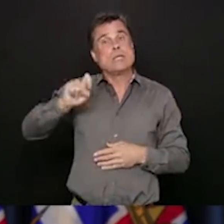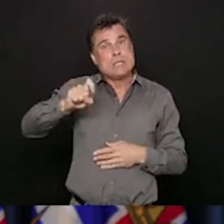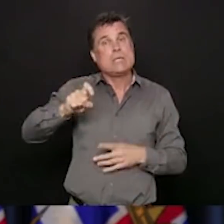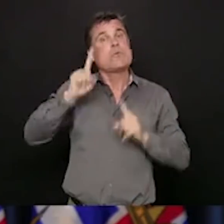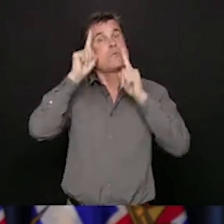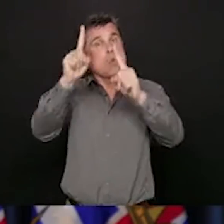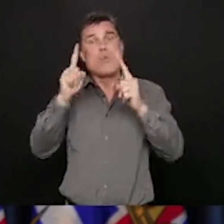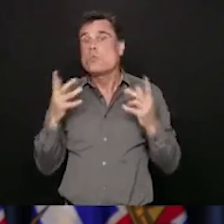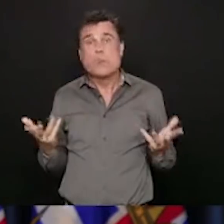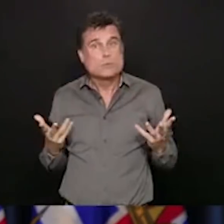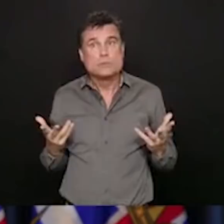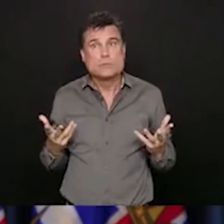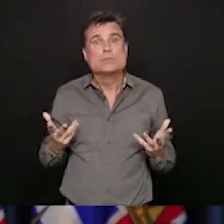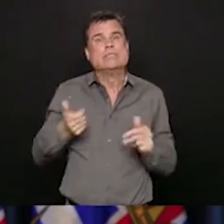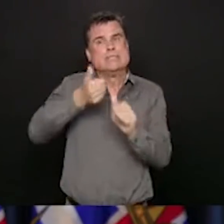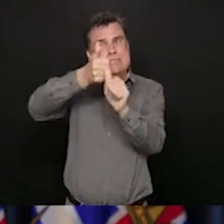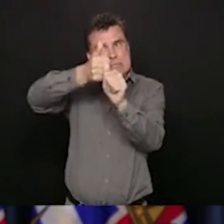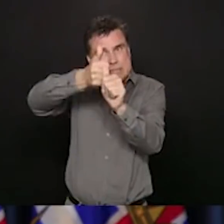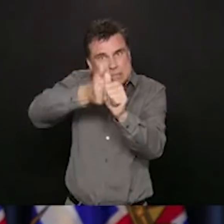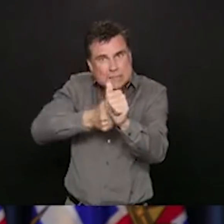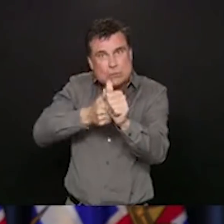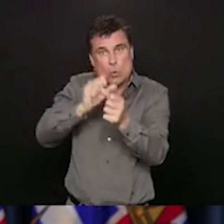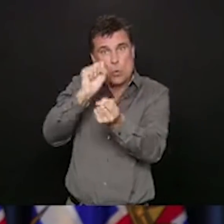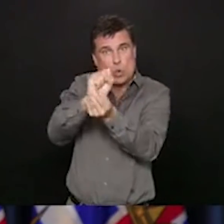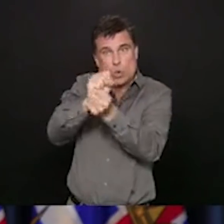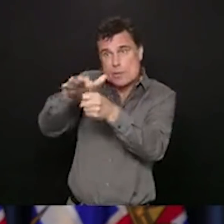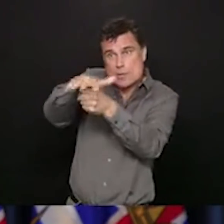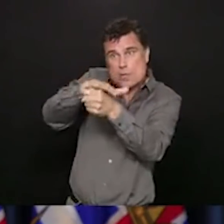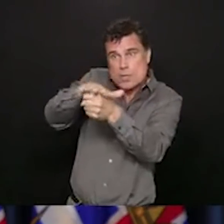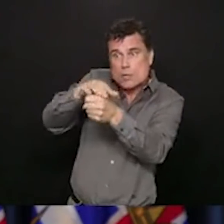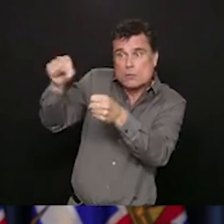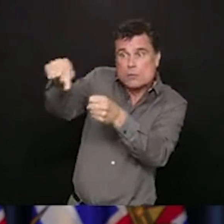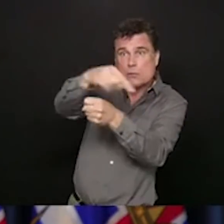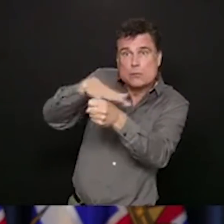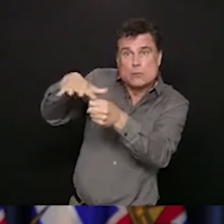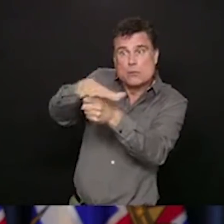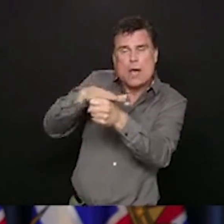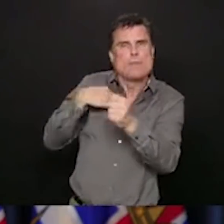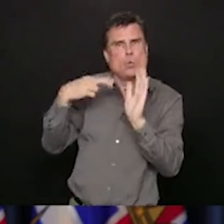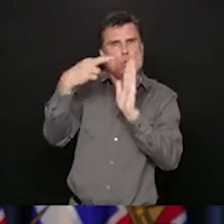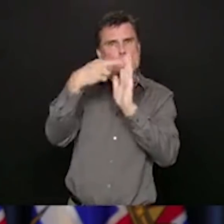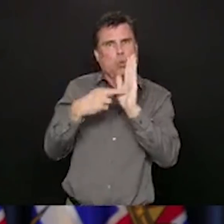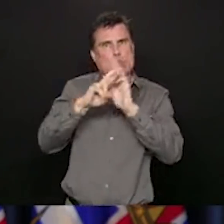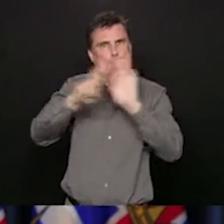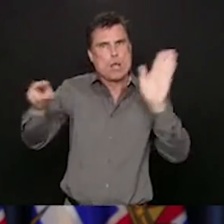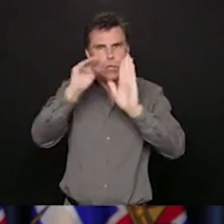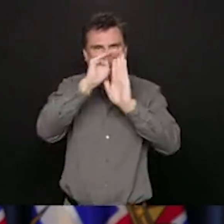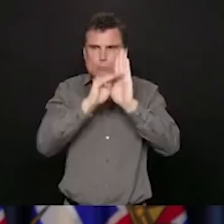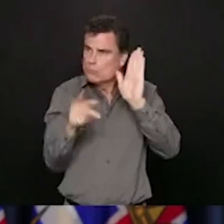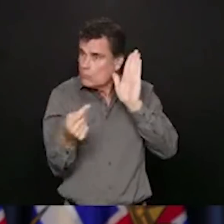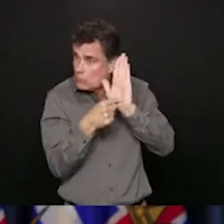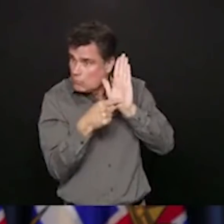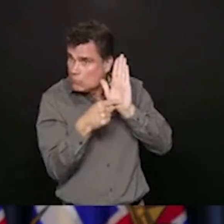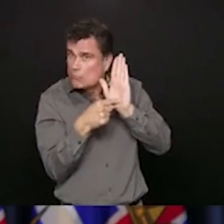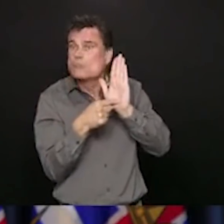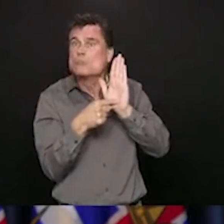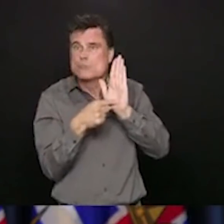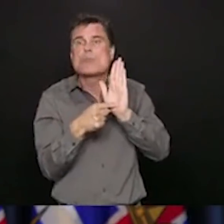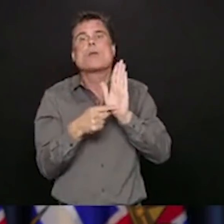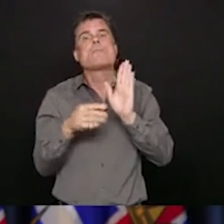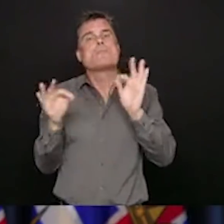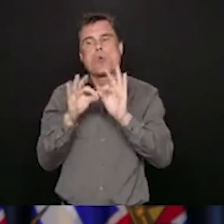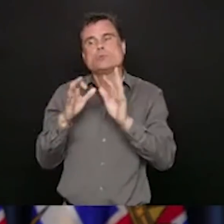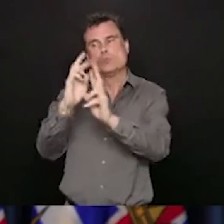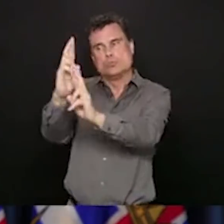an economic imperative to go into the workplace. Instead, they feel that they're doing their part to get us out of the COVID-19 pandemic